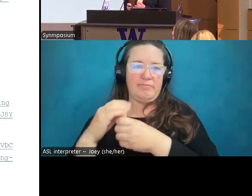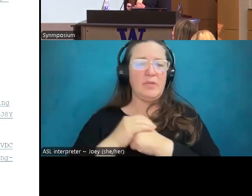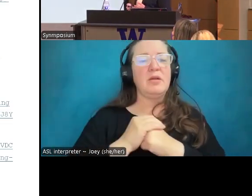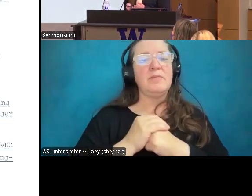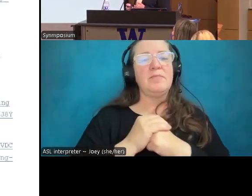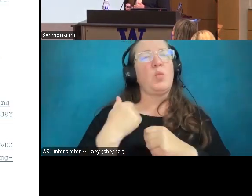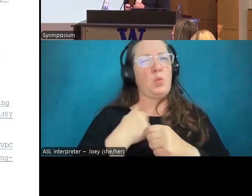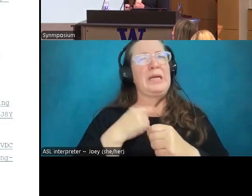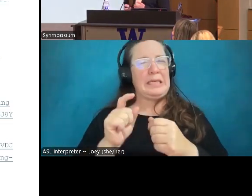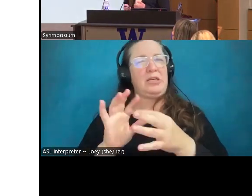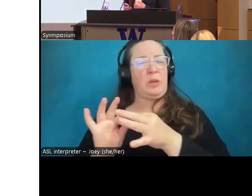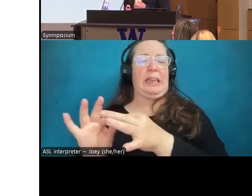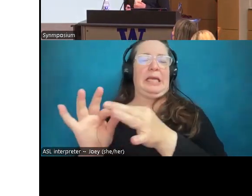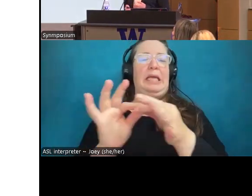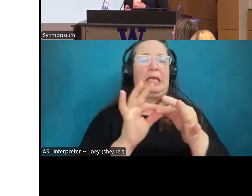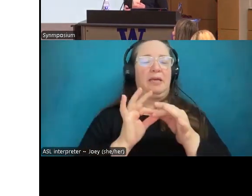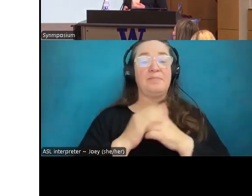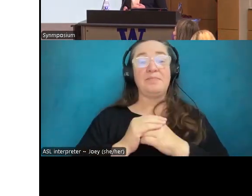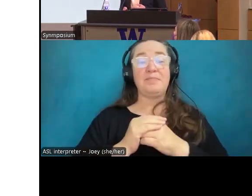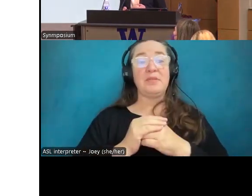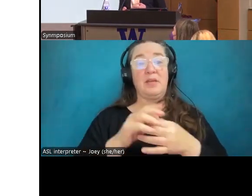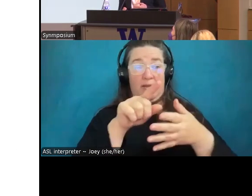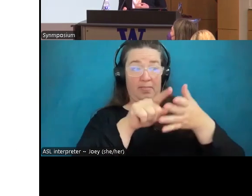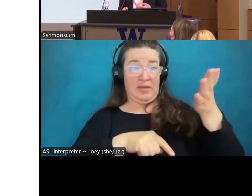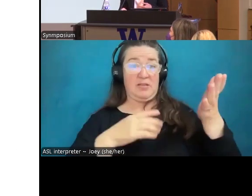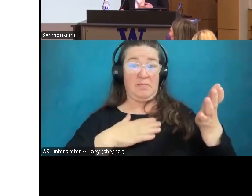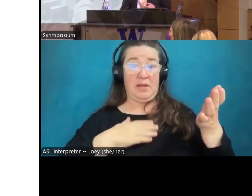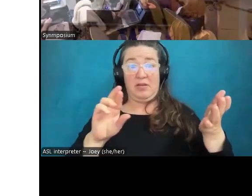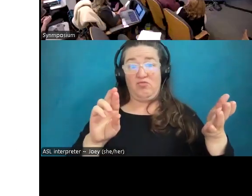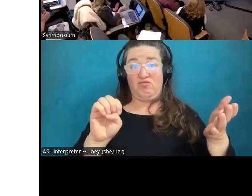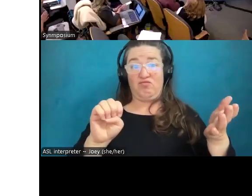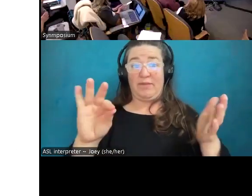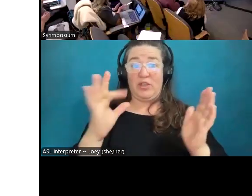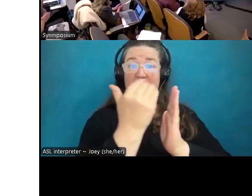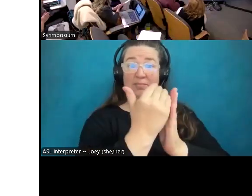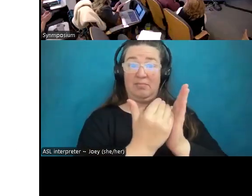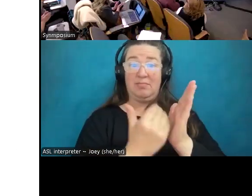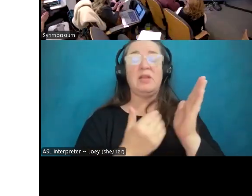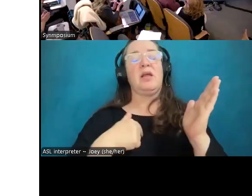And these are my references, and I'm happy to take any questions. Thank you.